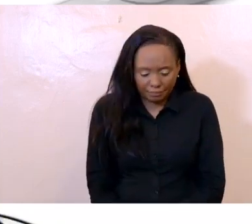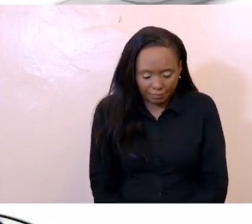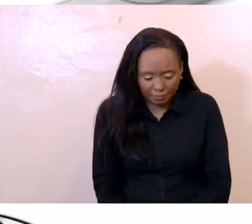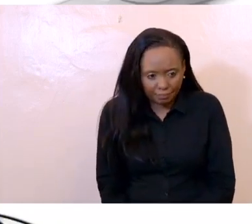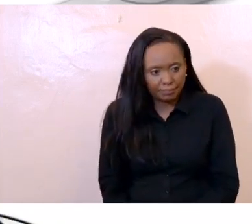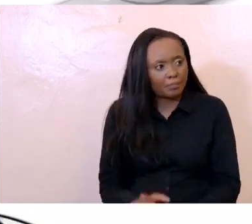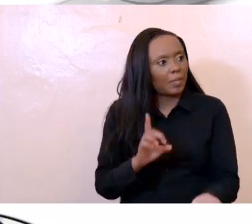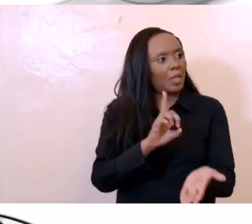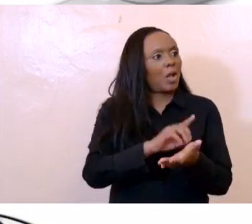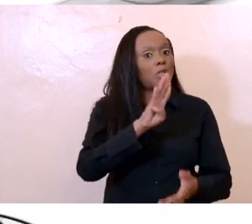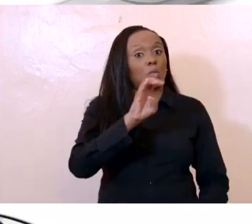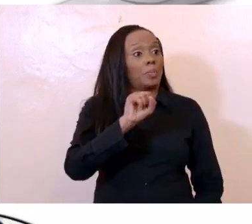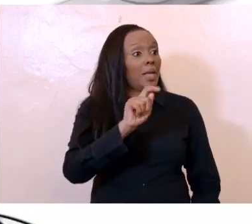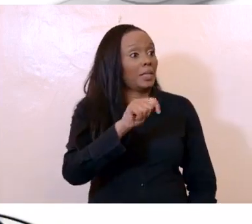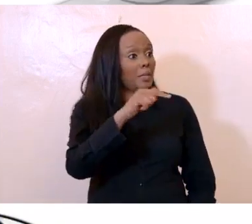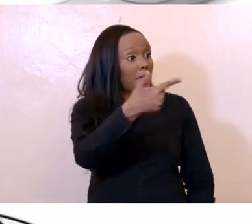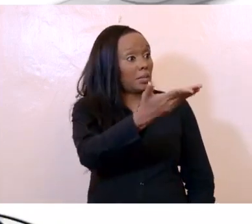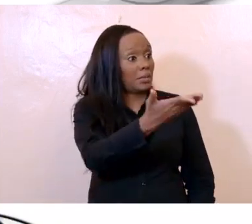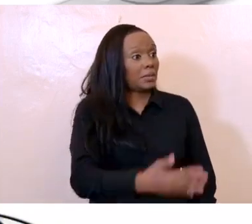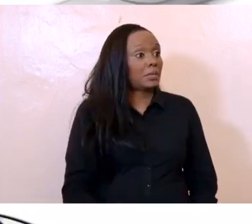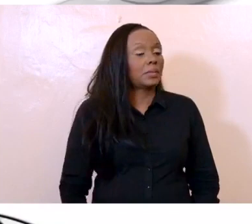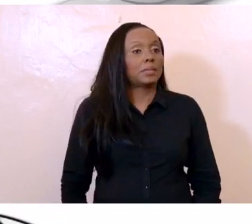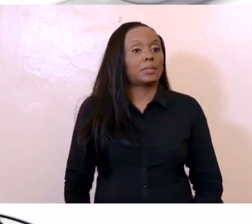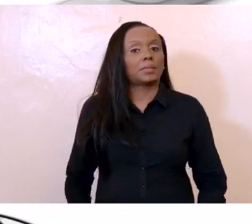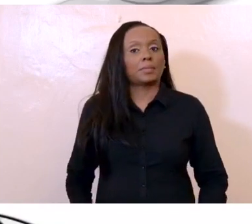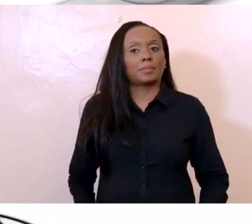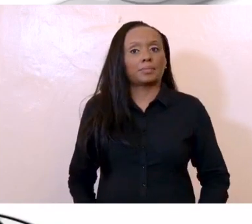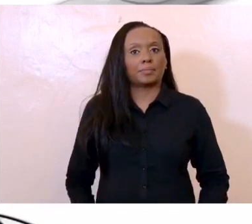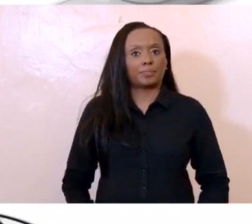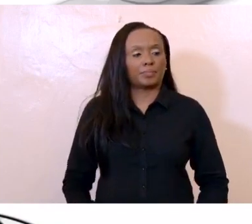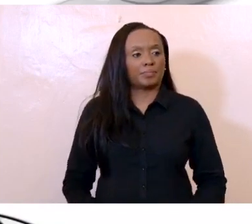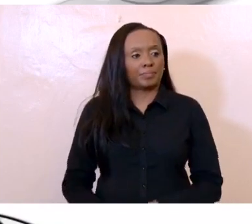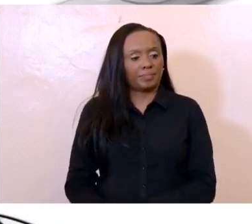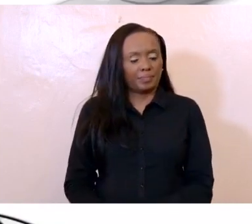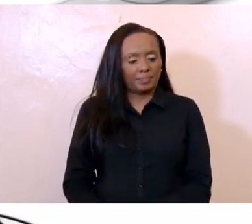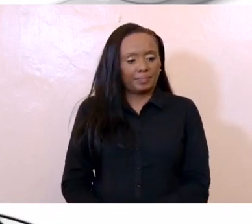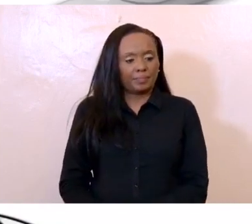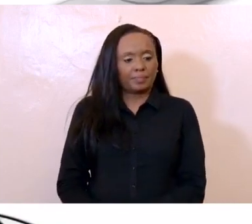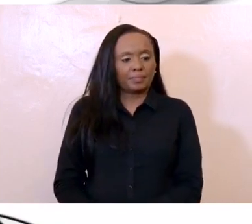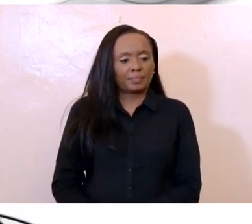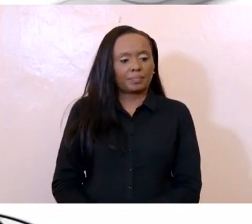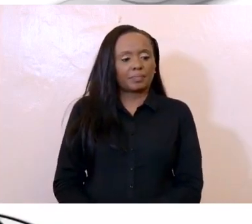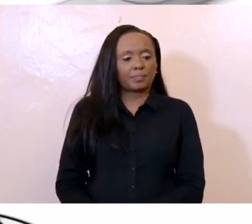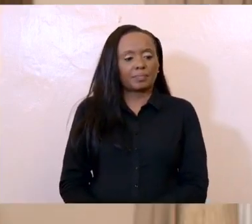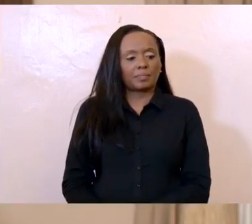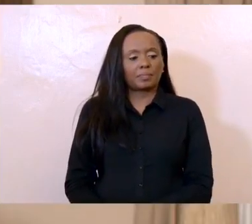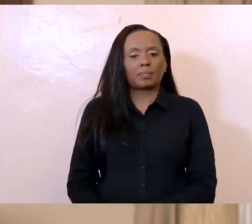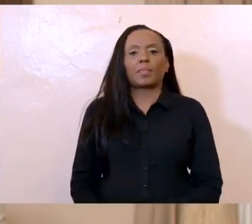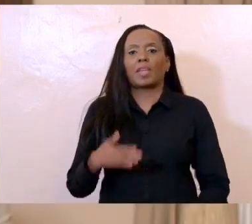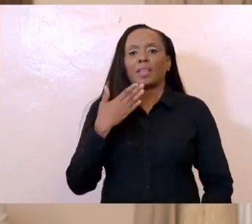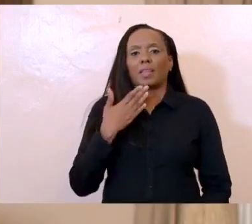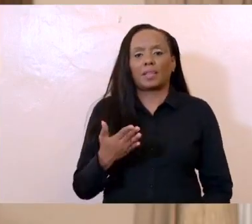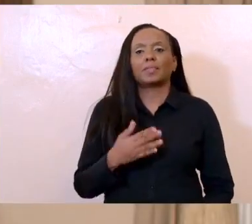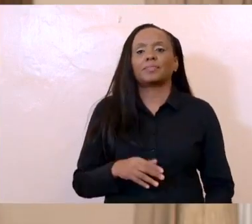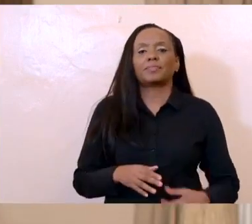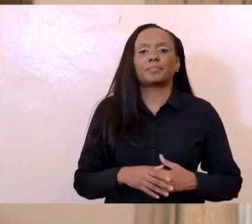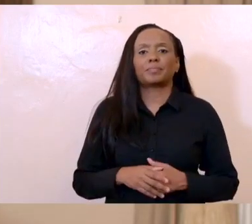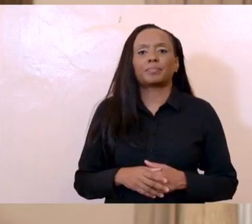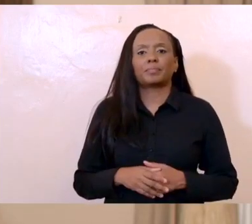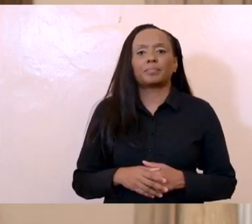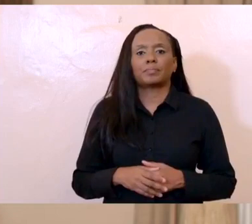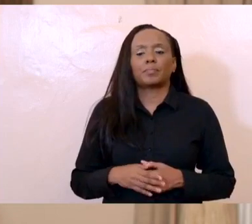Dr. Best, are you going to take that one, please? Thank you for the question. We are aware of